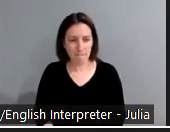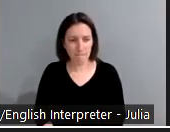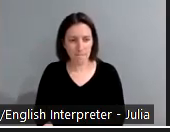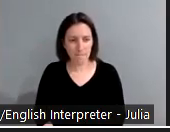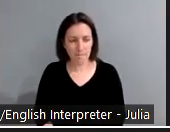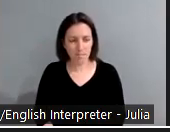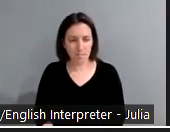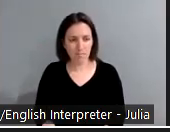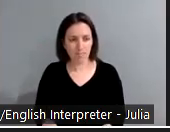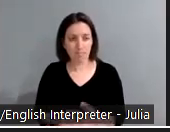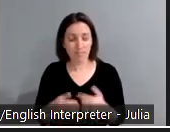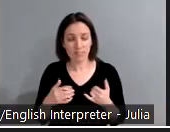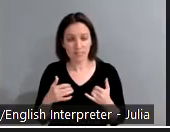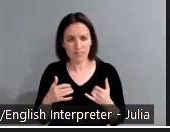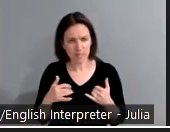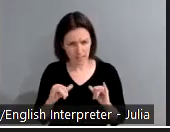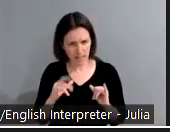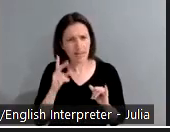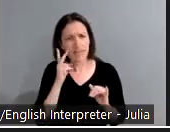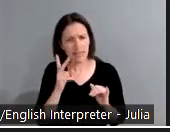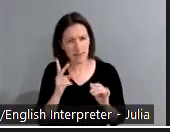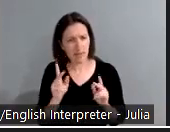Still seeing some movement.